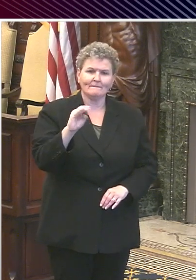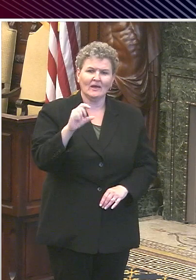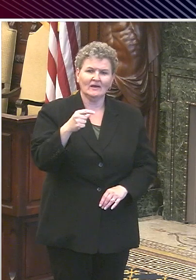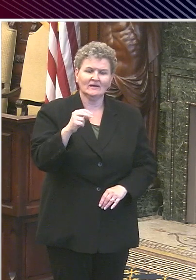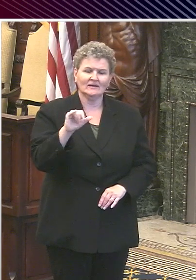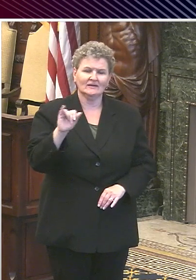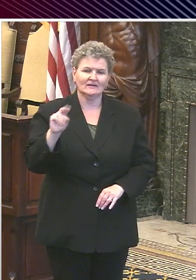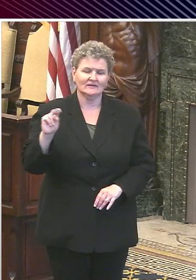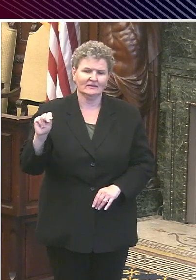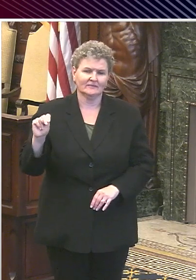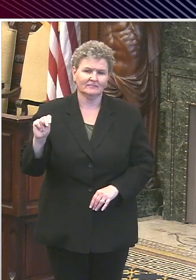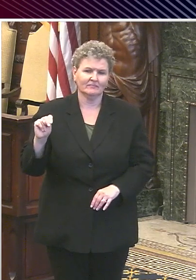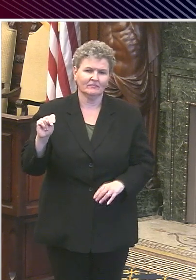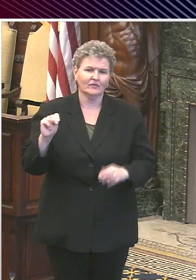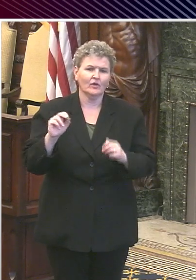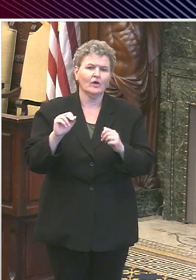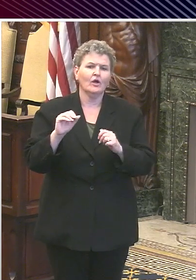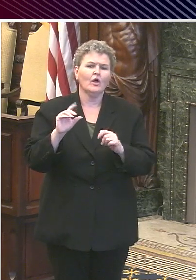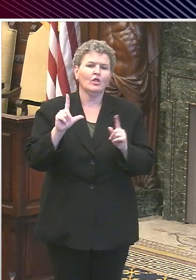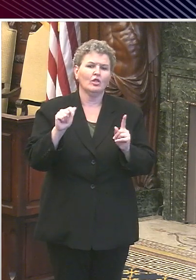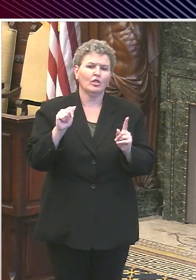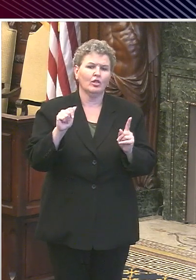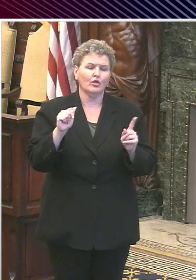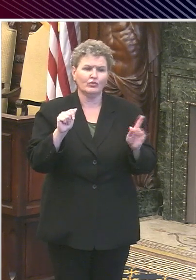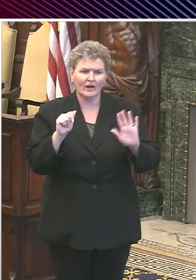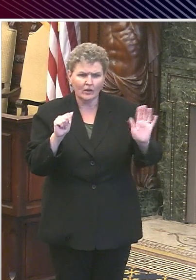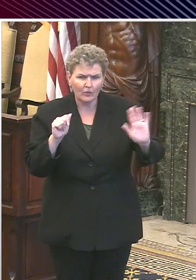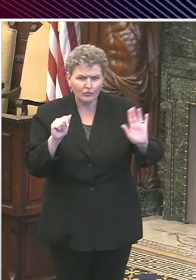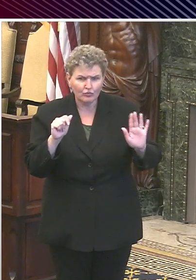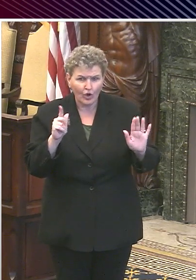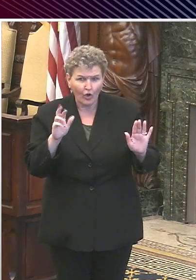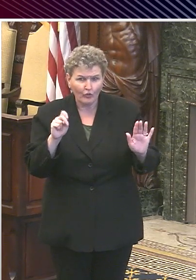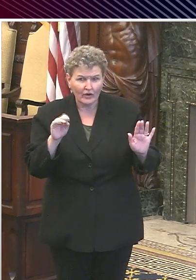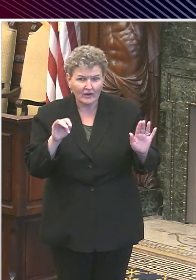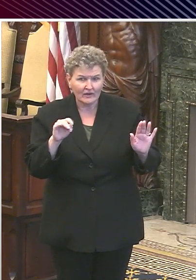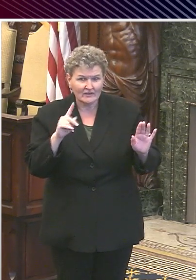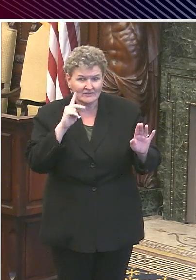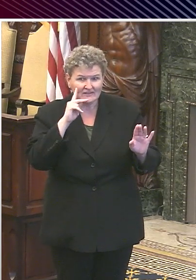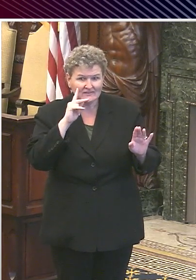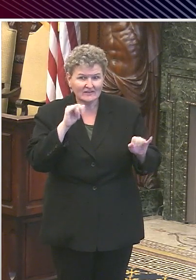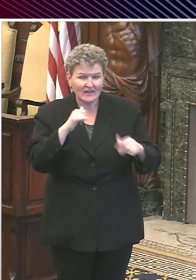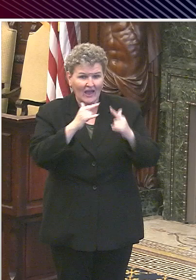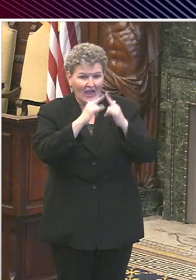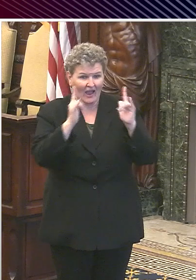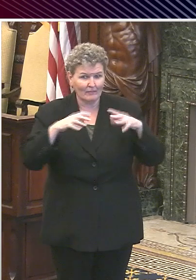There you go. Lawrence, you had a question regarding the encampments. Thank you for your patience.